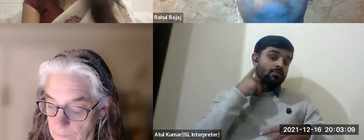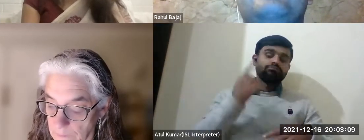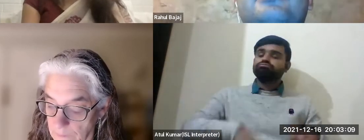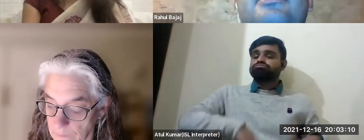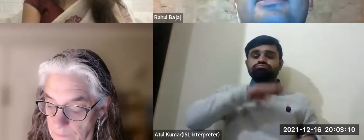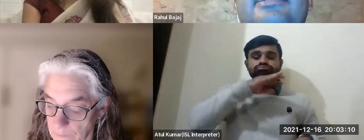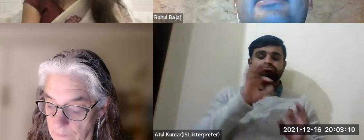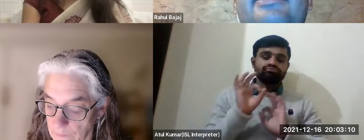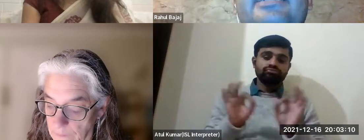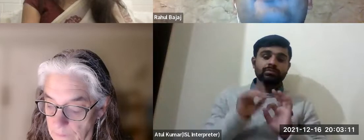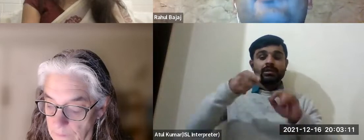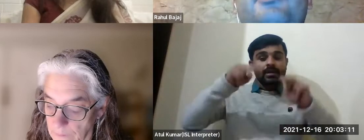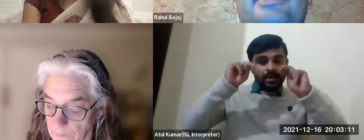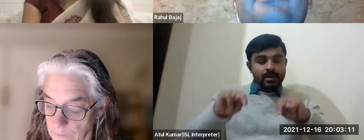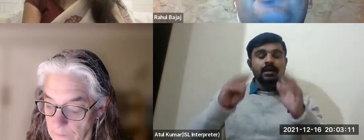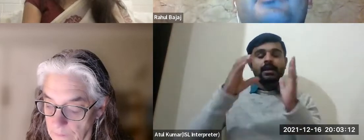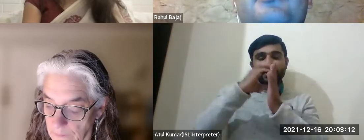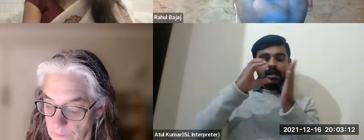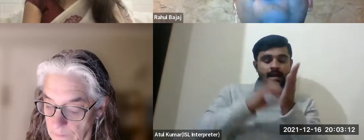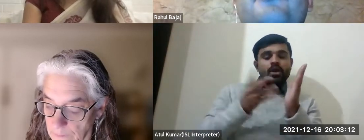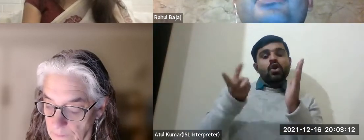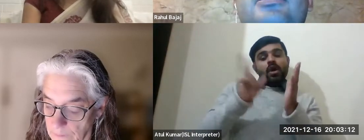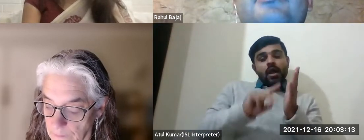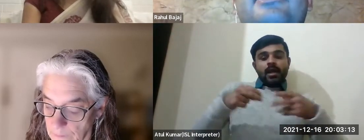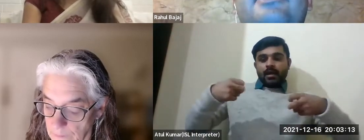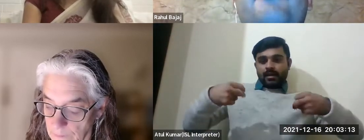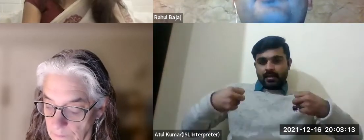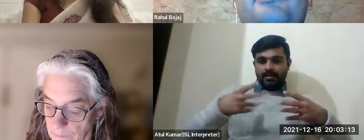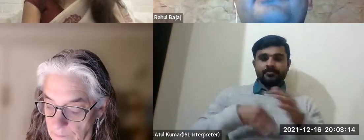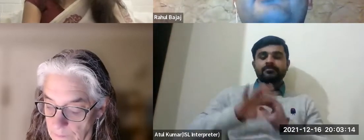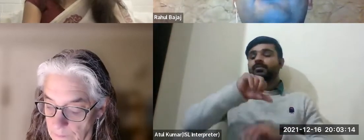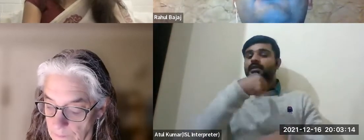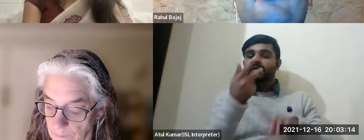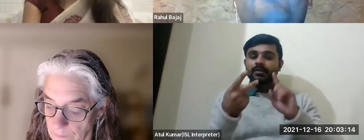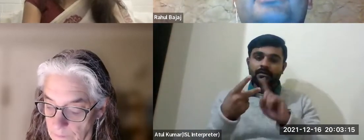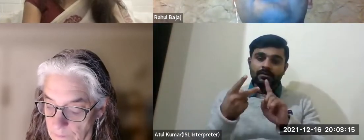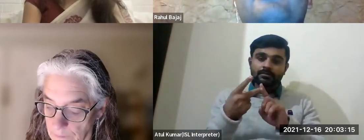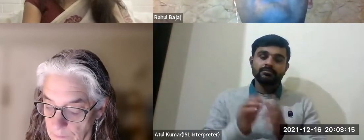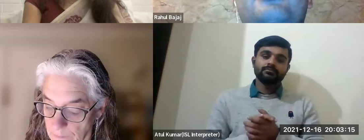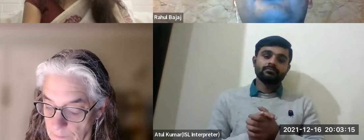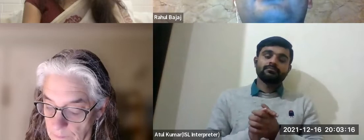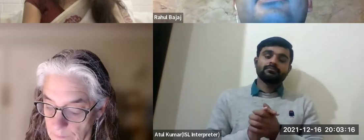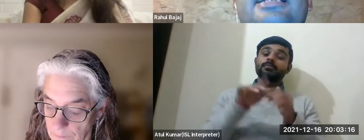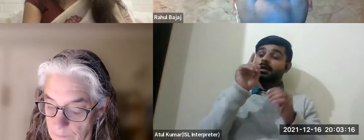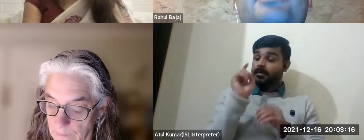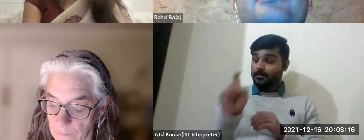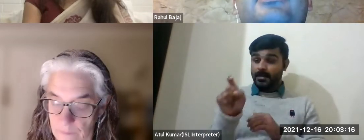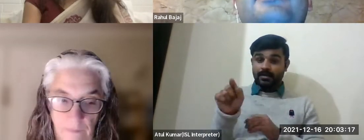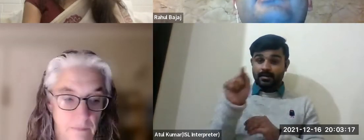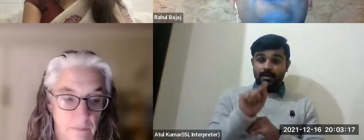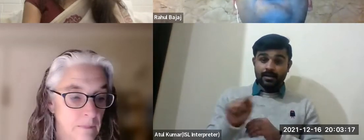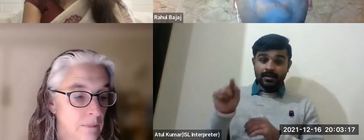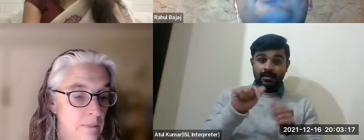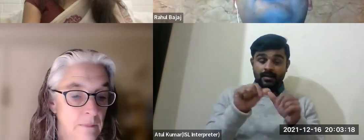They need it either in text form or recaptcha. Another example is, buttons on an app that